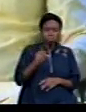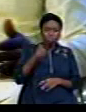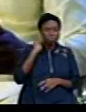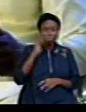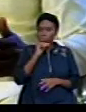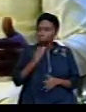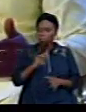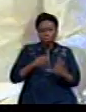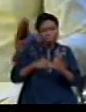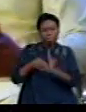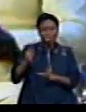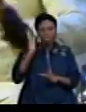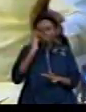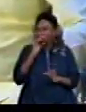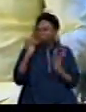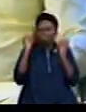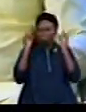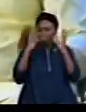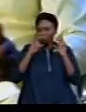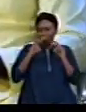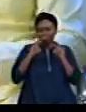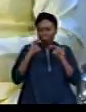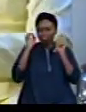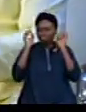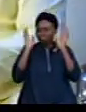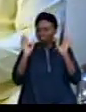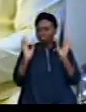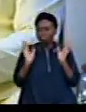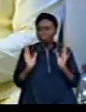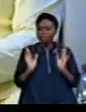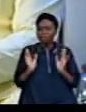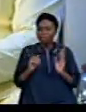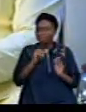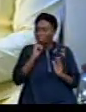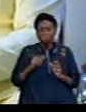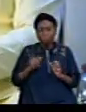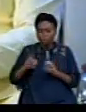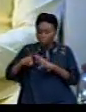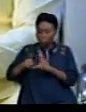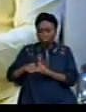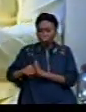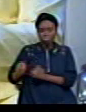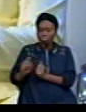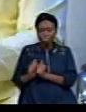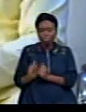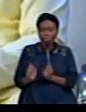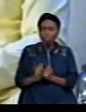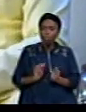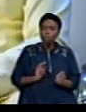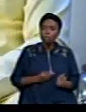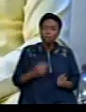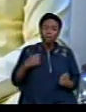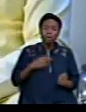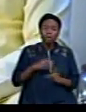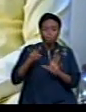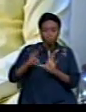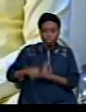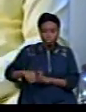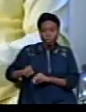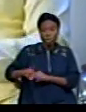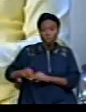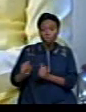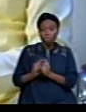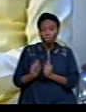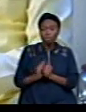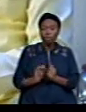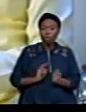He looked so rough that you should separate him, but we said no, let him sit together with us. And then he sat down together with us.